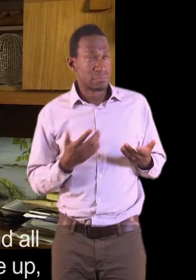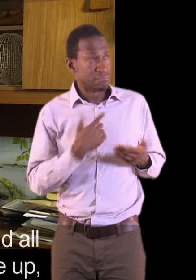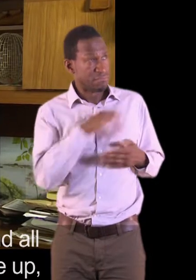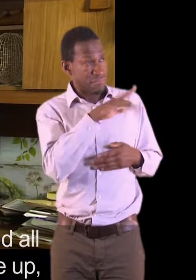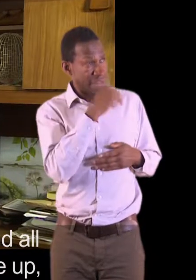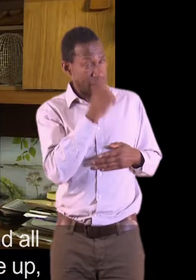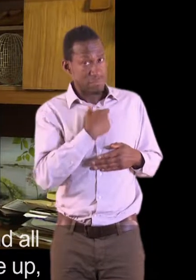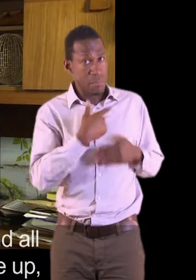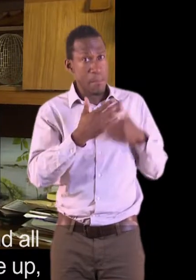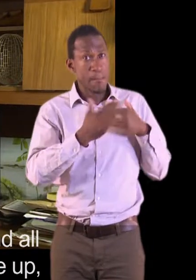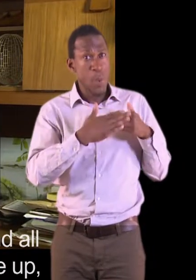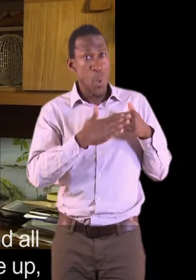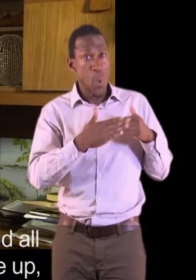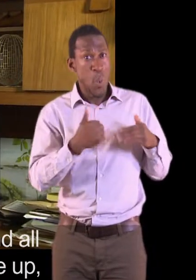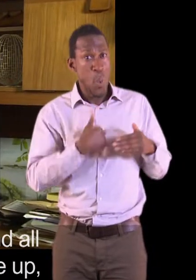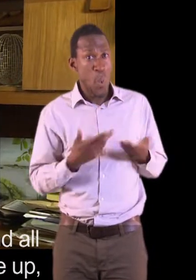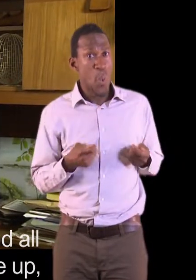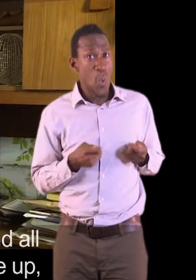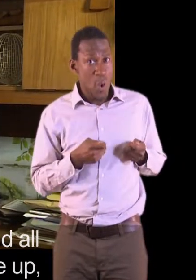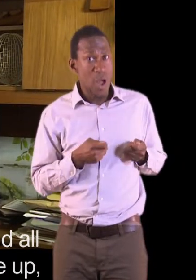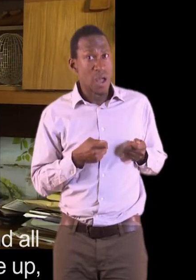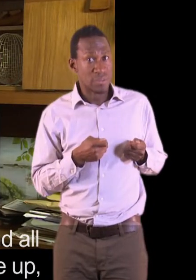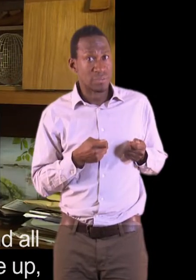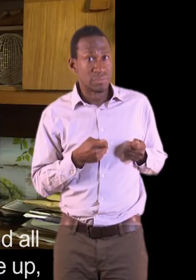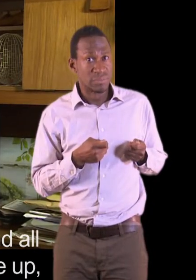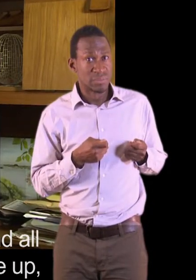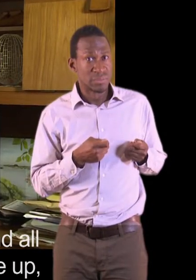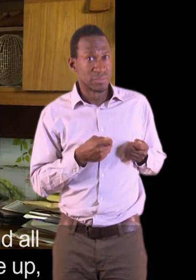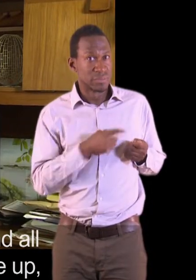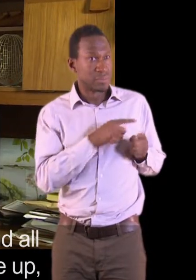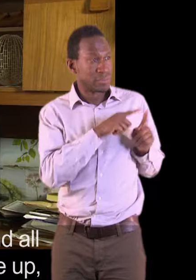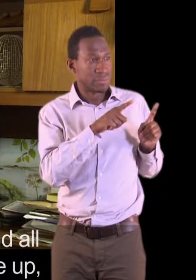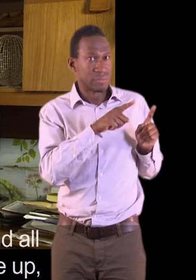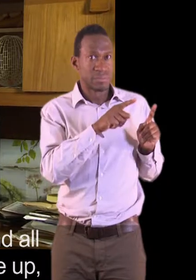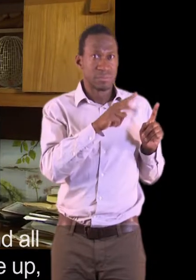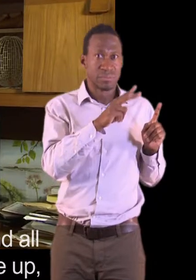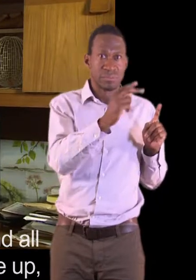And he looked at me, and all the masters' heads came up, like